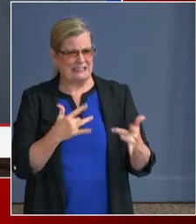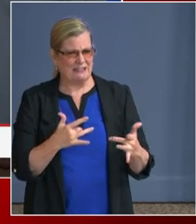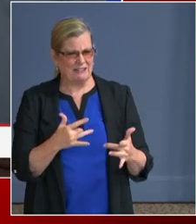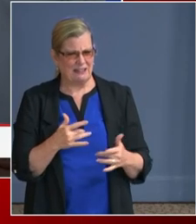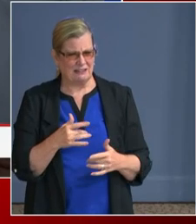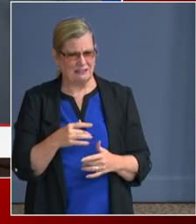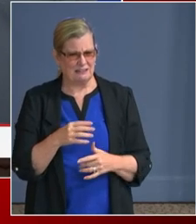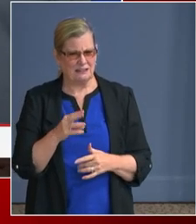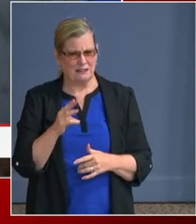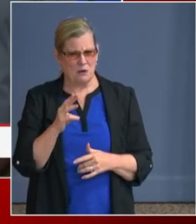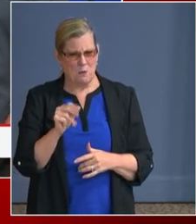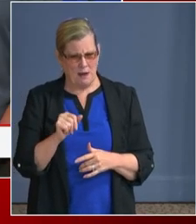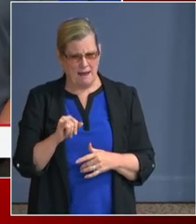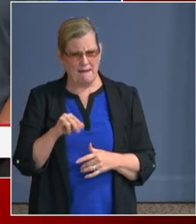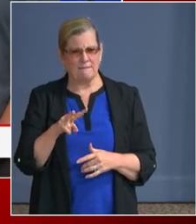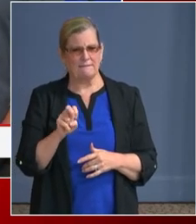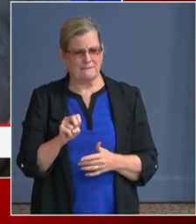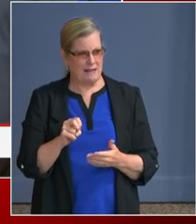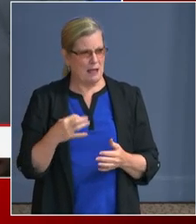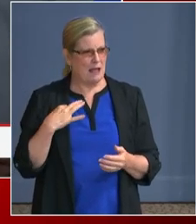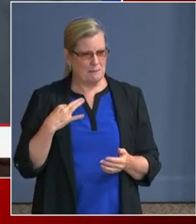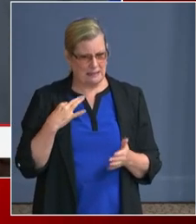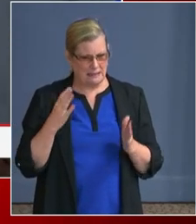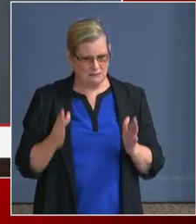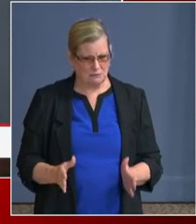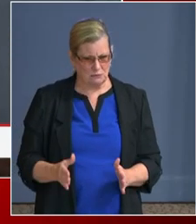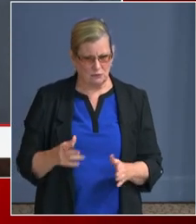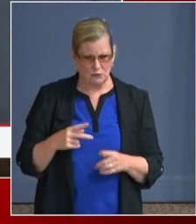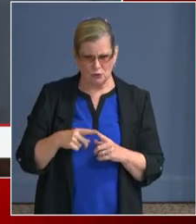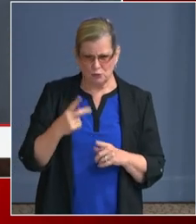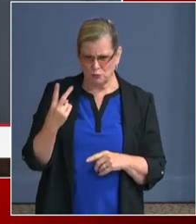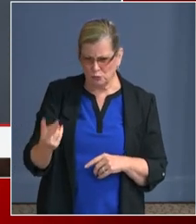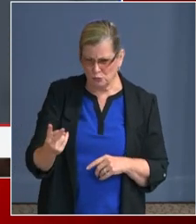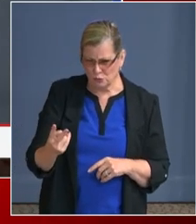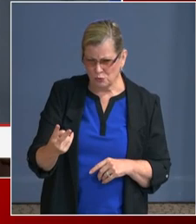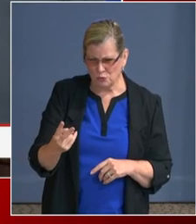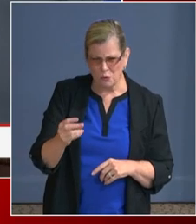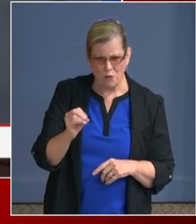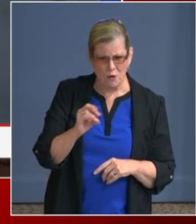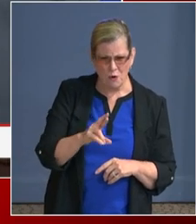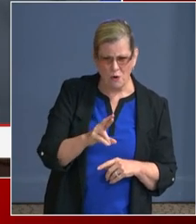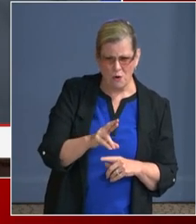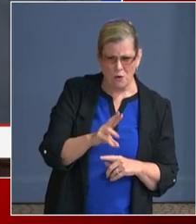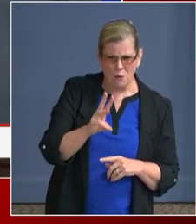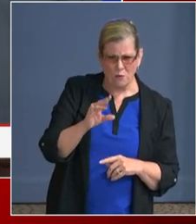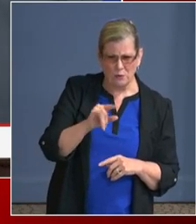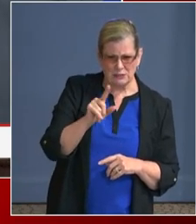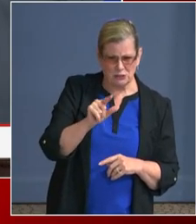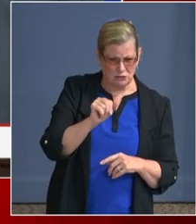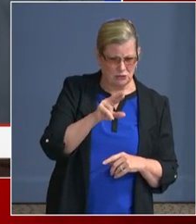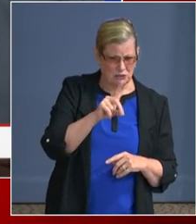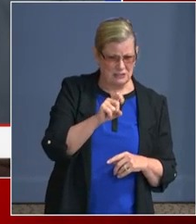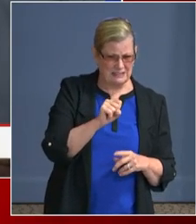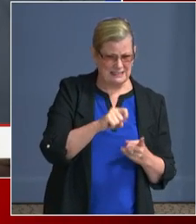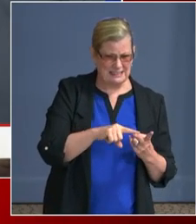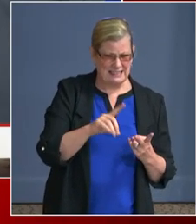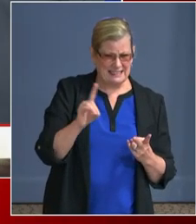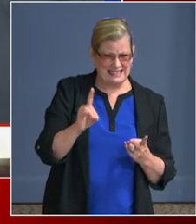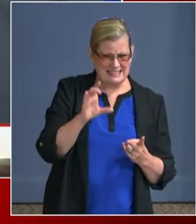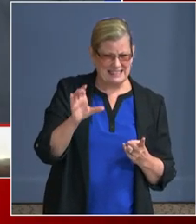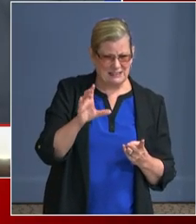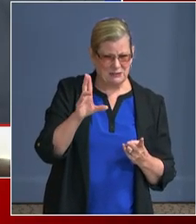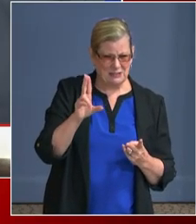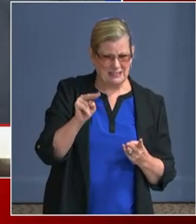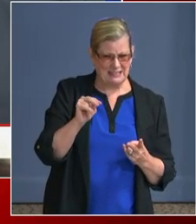you posted the 2 from, I think it's the Wizards and DC United that have been approved.